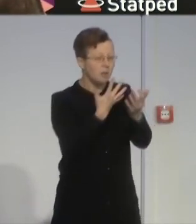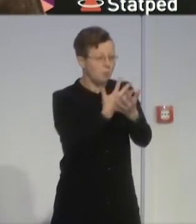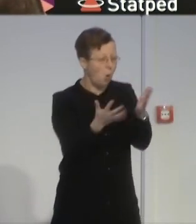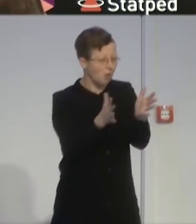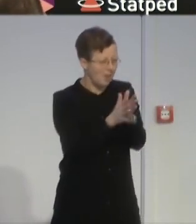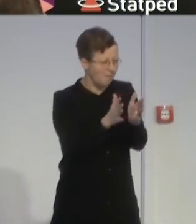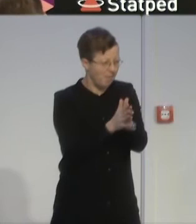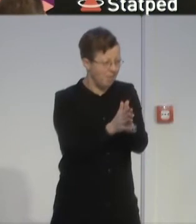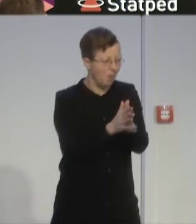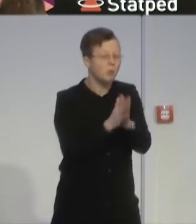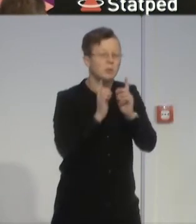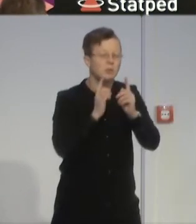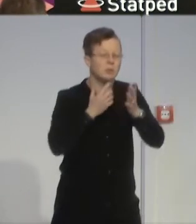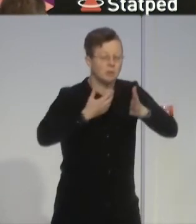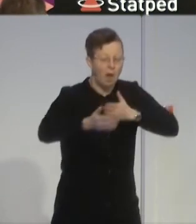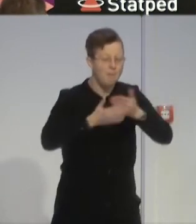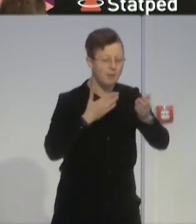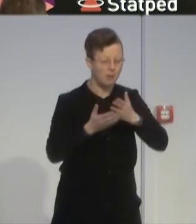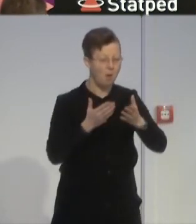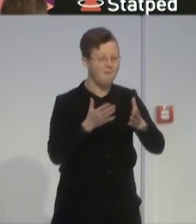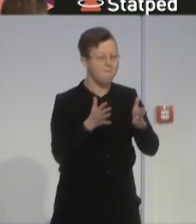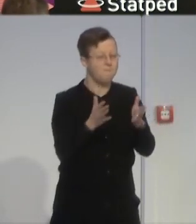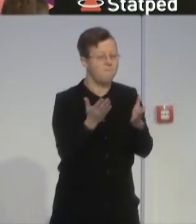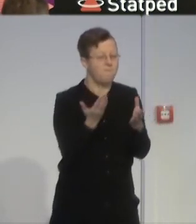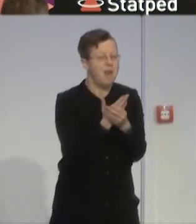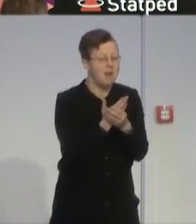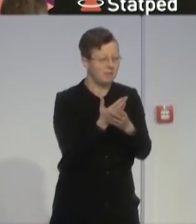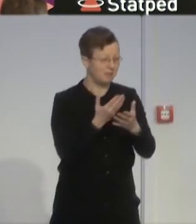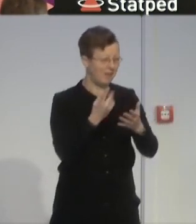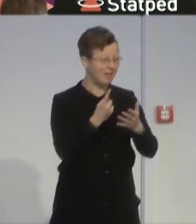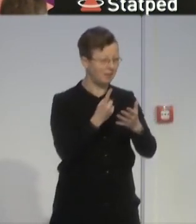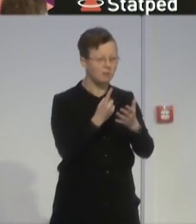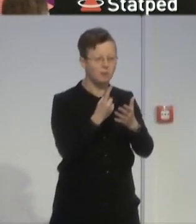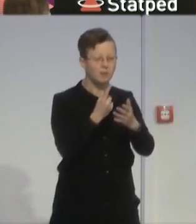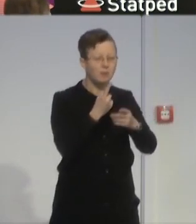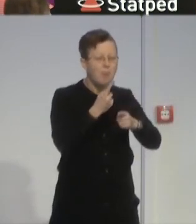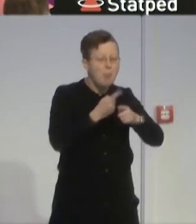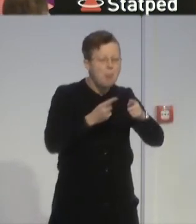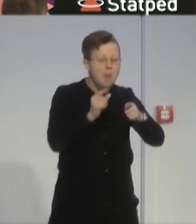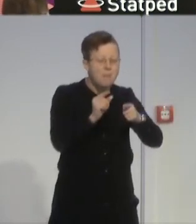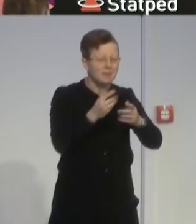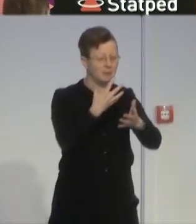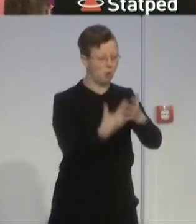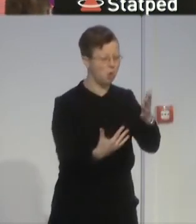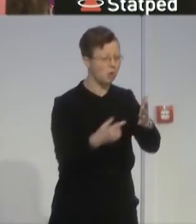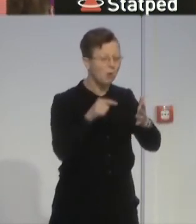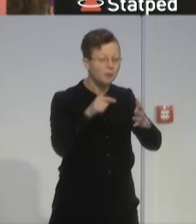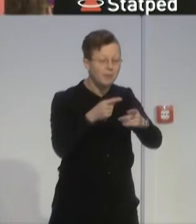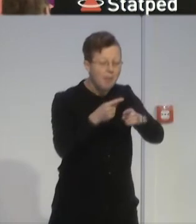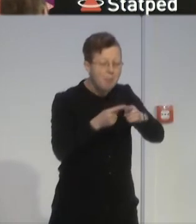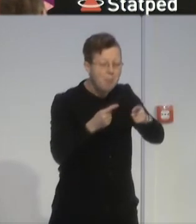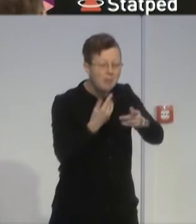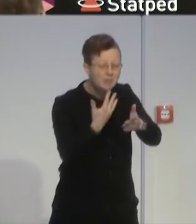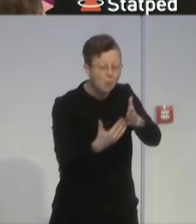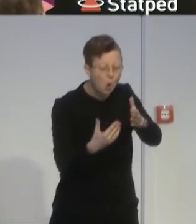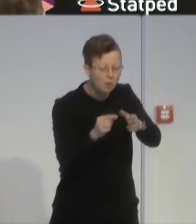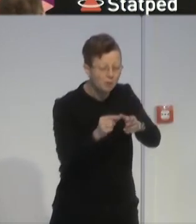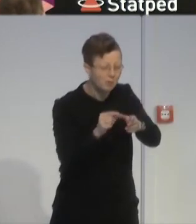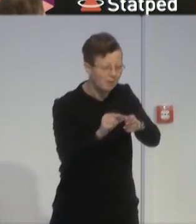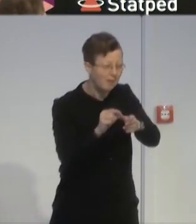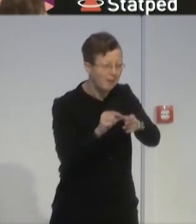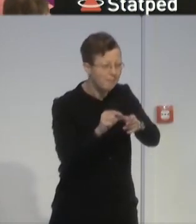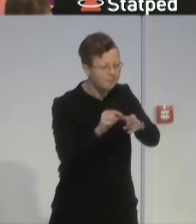are co-creating a piece of language, and this piece of language means